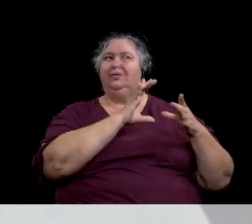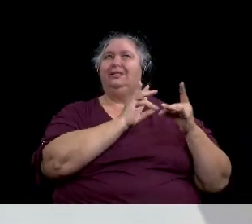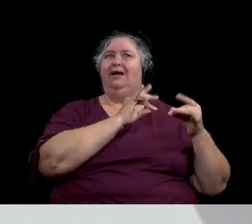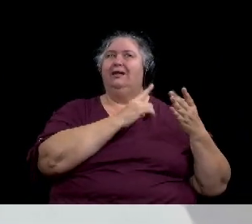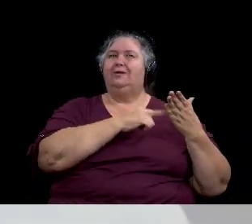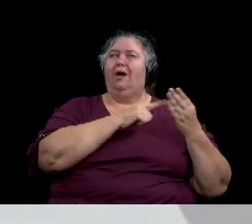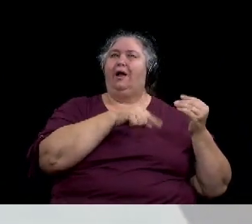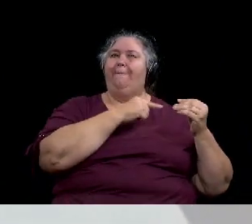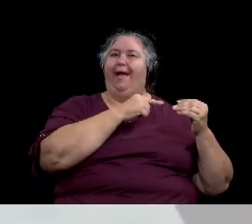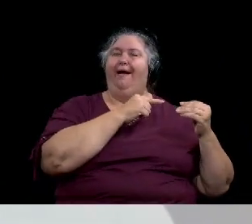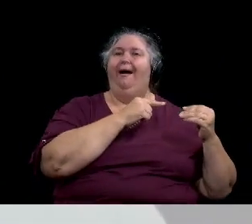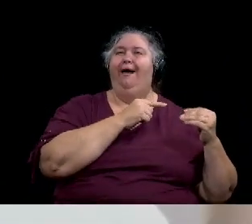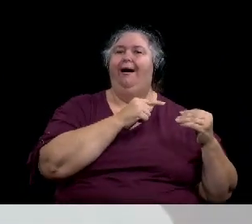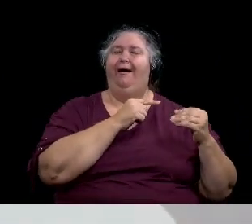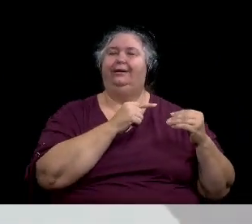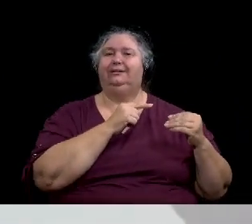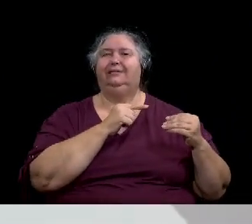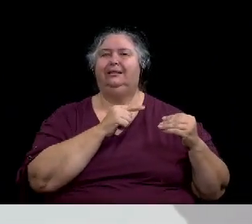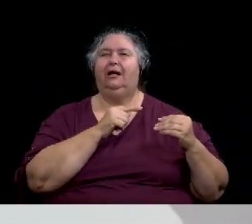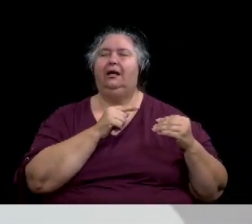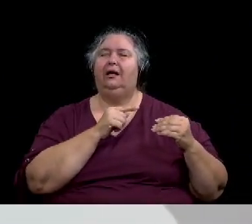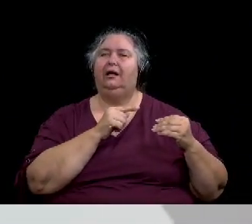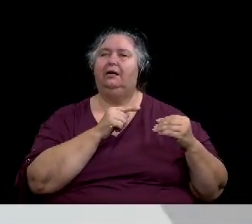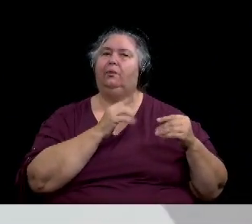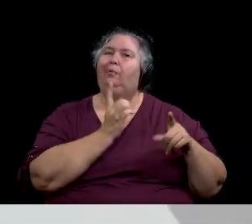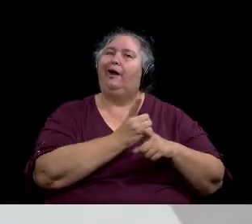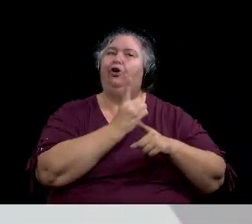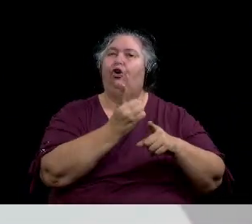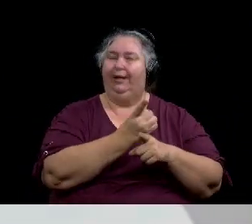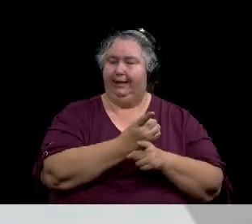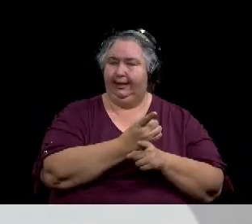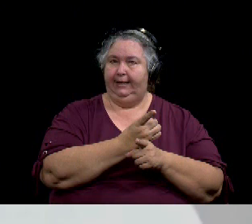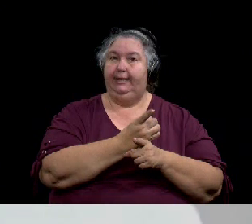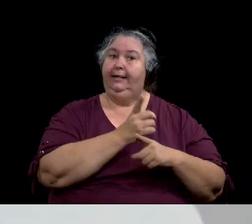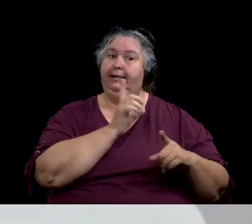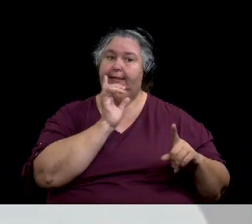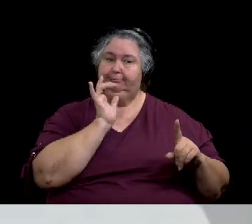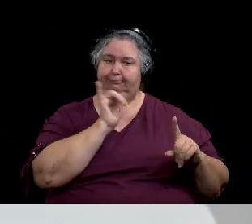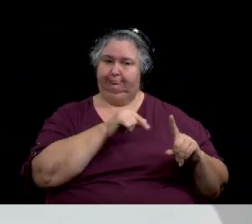forget to talk about on a regular basis, and that is